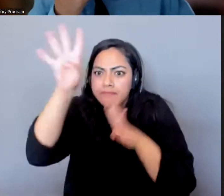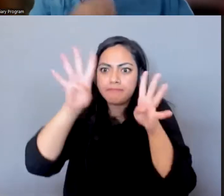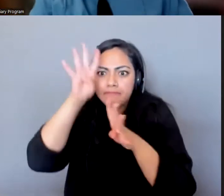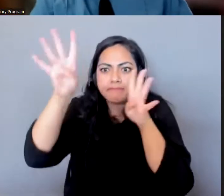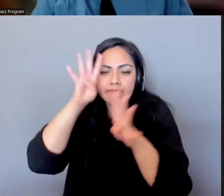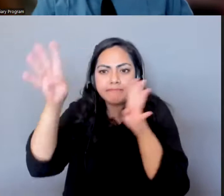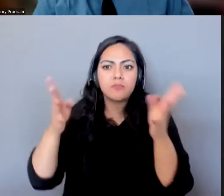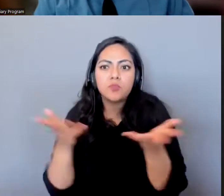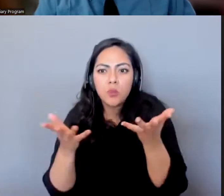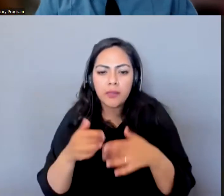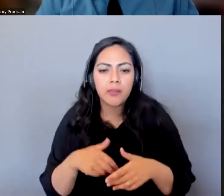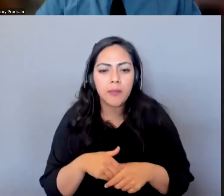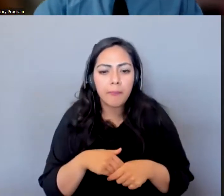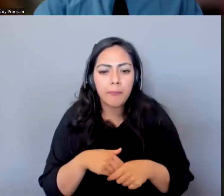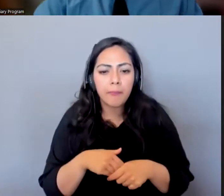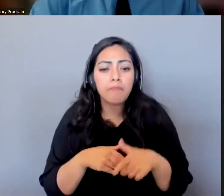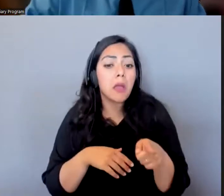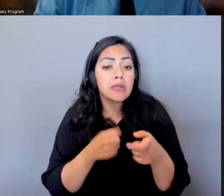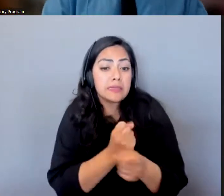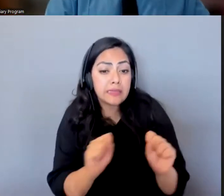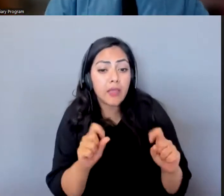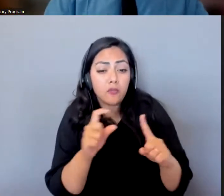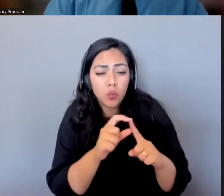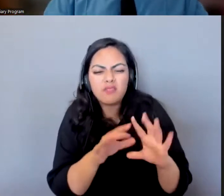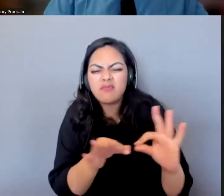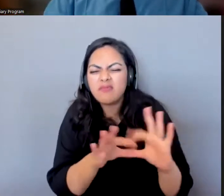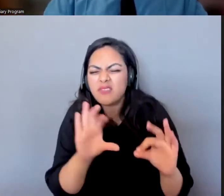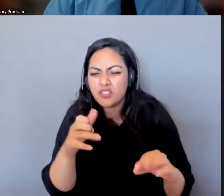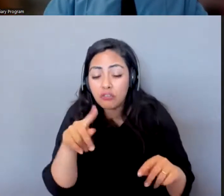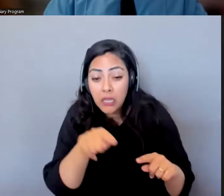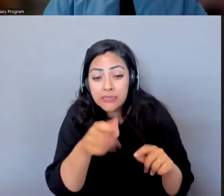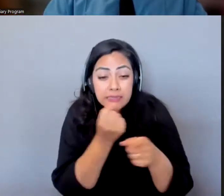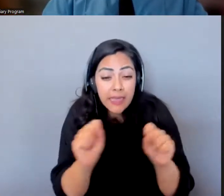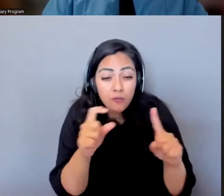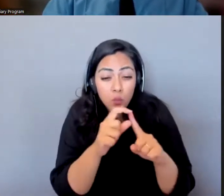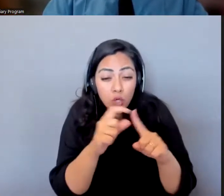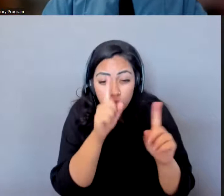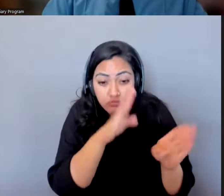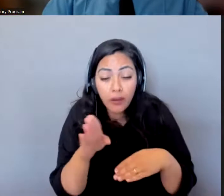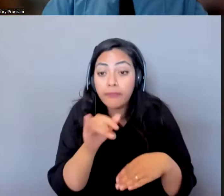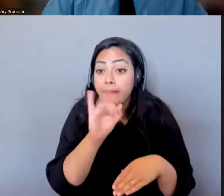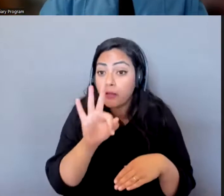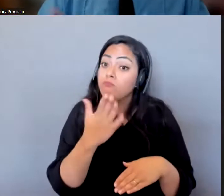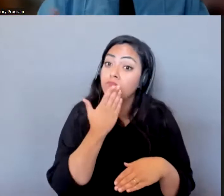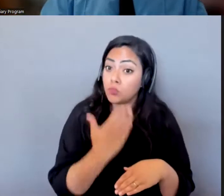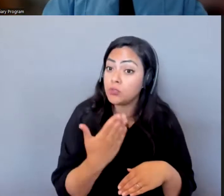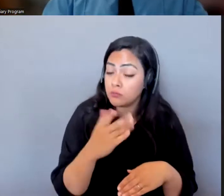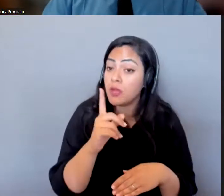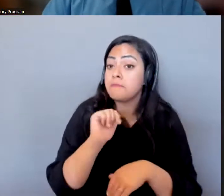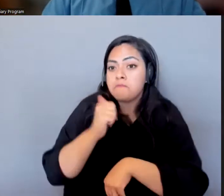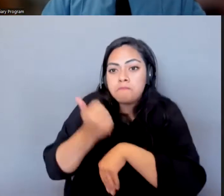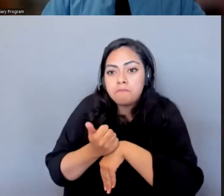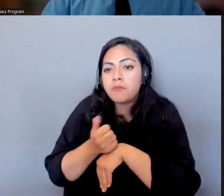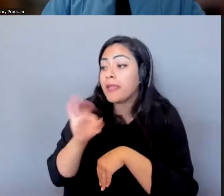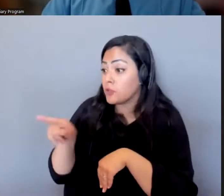using a safe word as a strategy? I mean, that's definitely a good thing, right? If you do have a loved one going overseas, or if they're not going overseas, or they're doing some kind of a